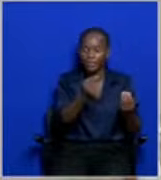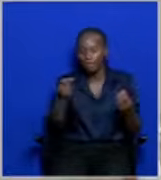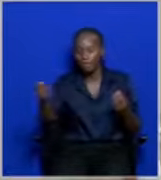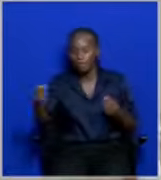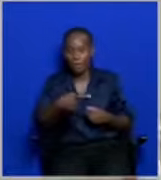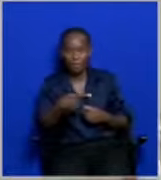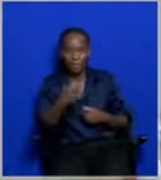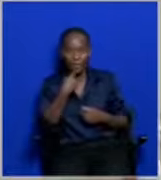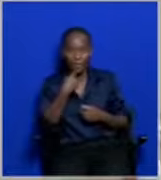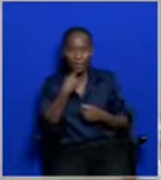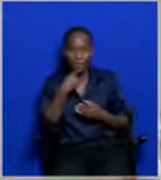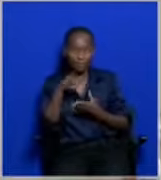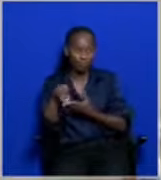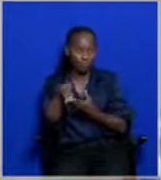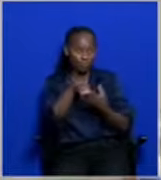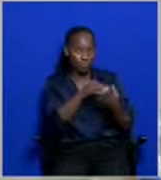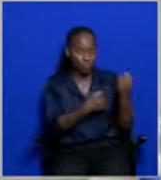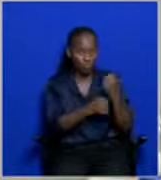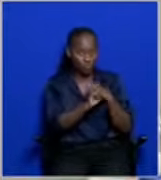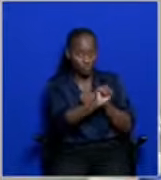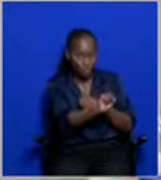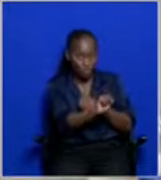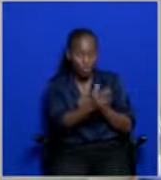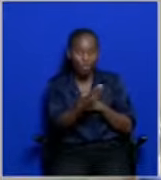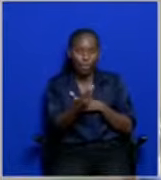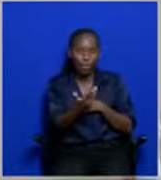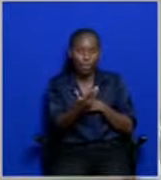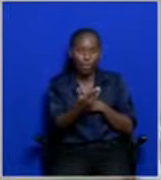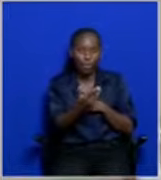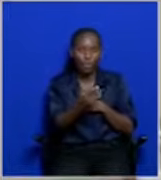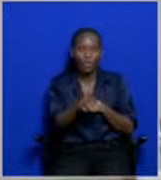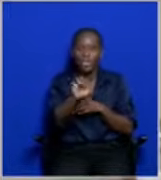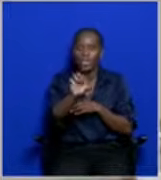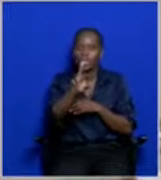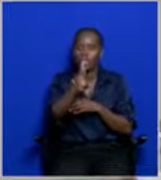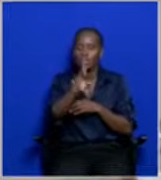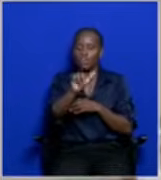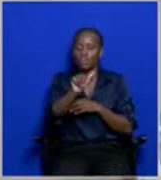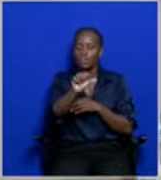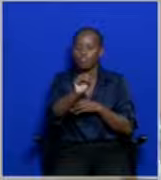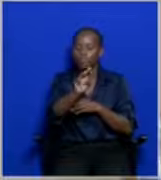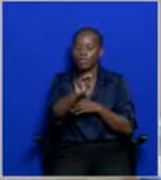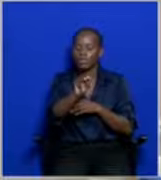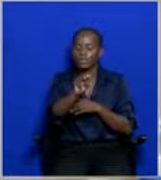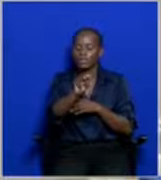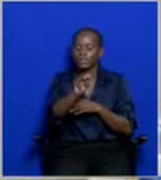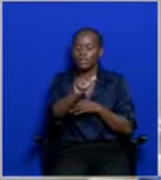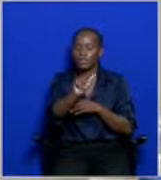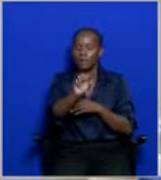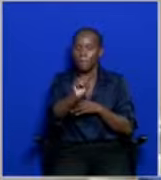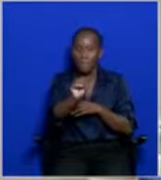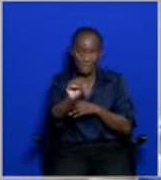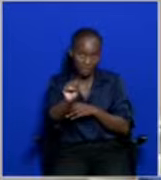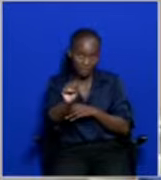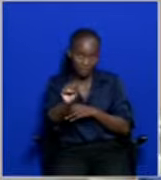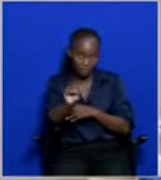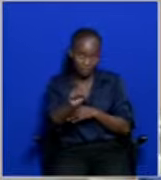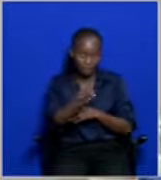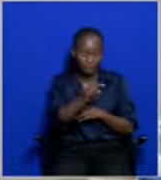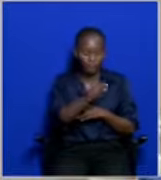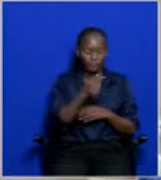shared with you with what appears to be an evidence bag or a plastic